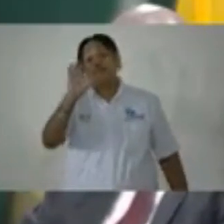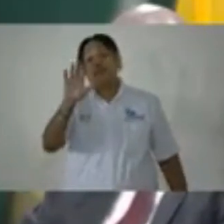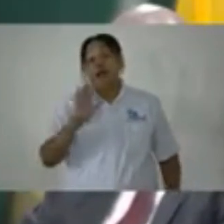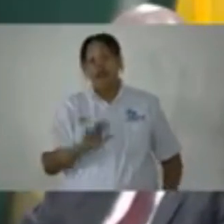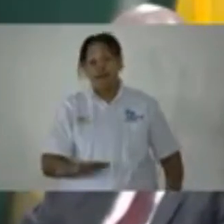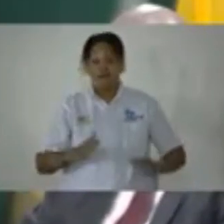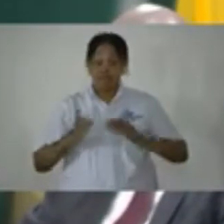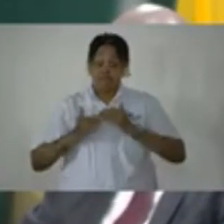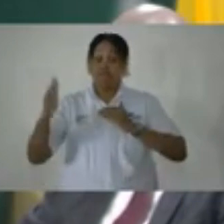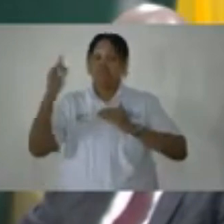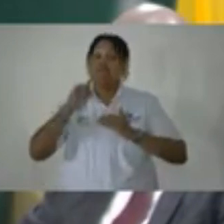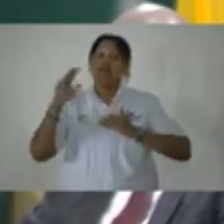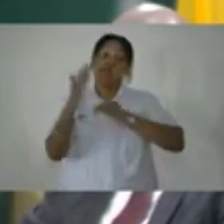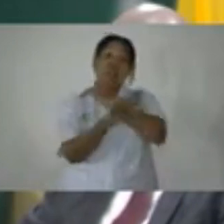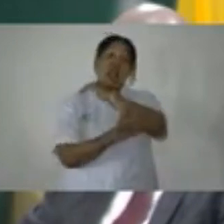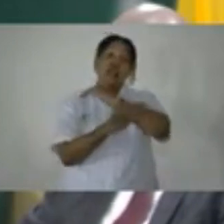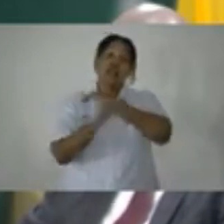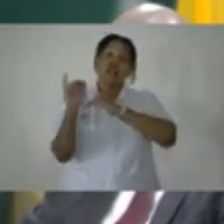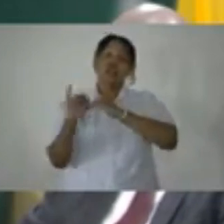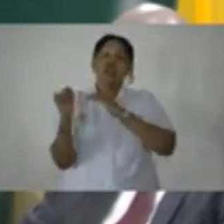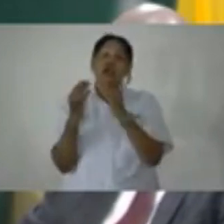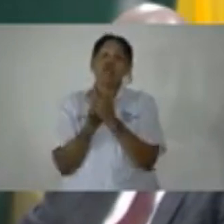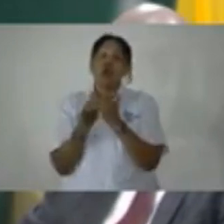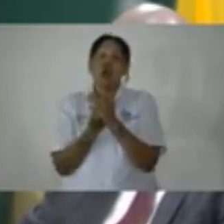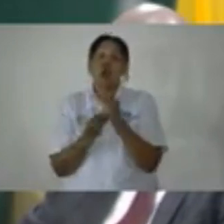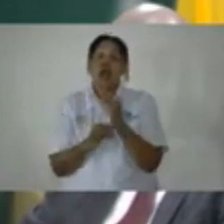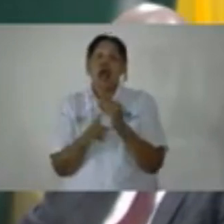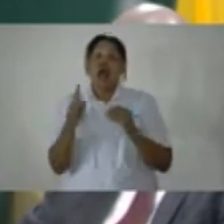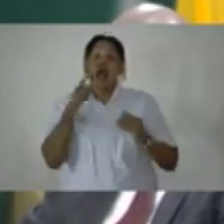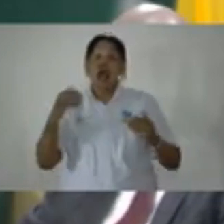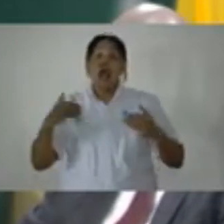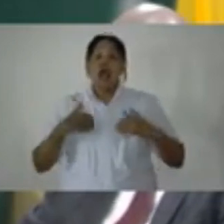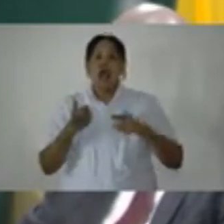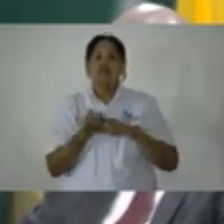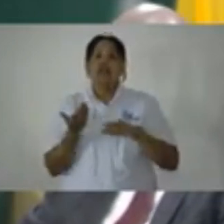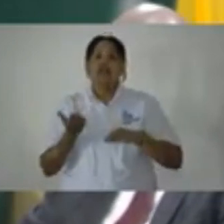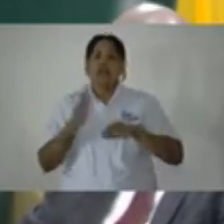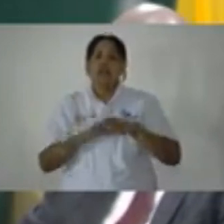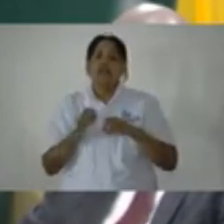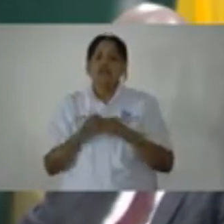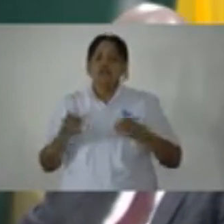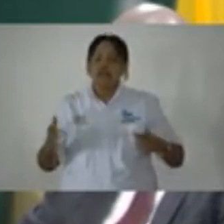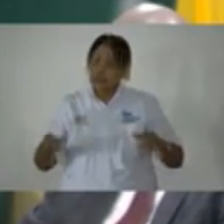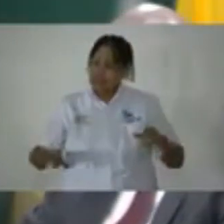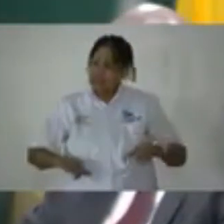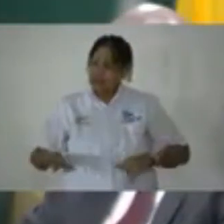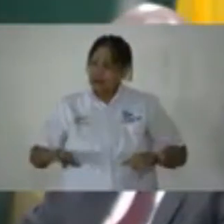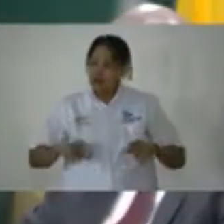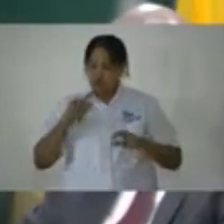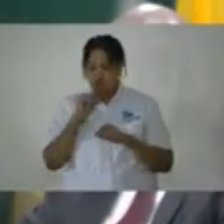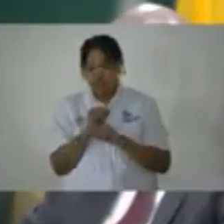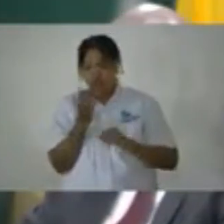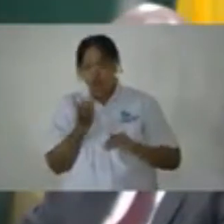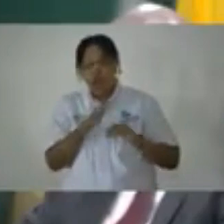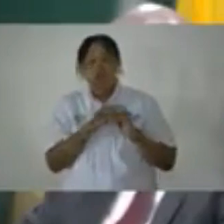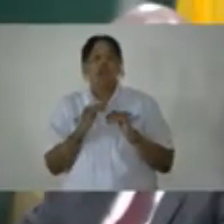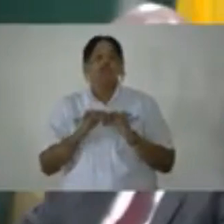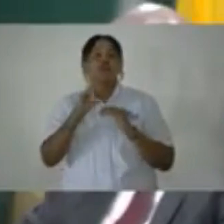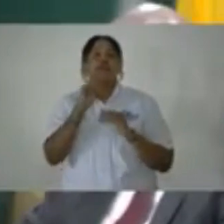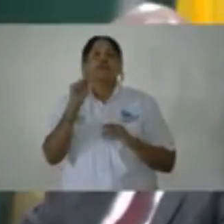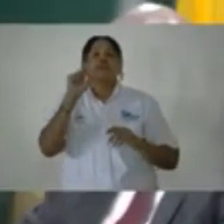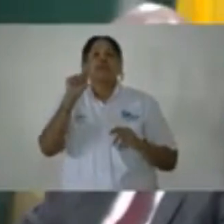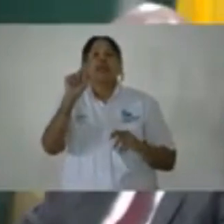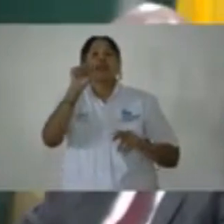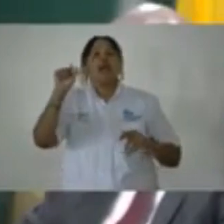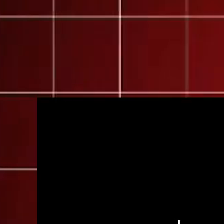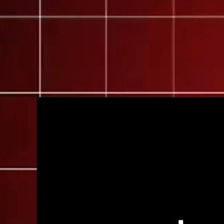2025, the National Insurance Fund boasts an increase, I said, an increase in the net